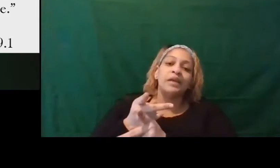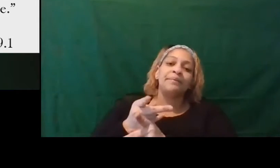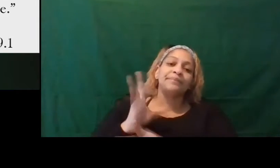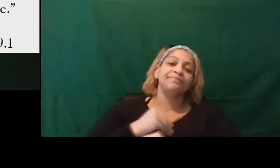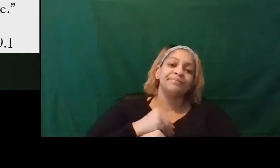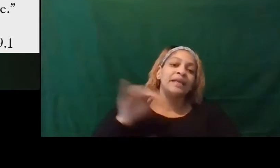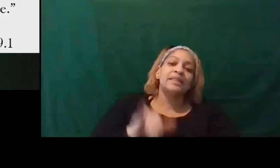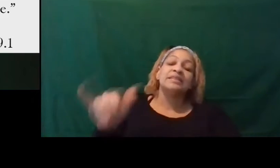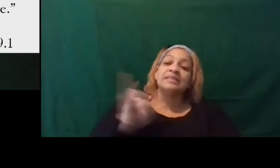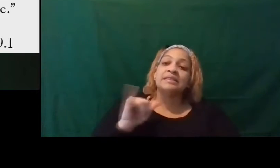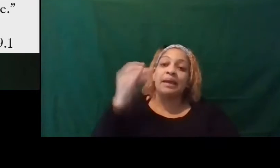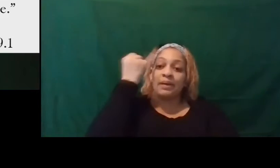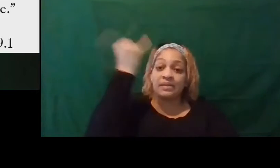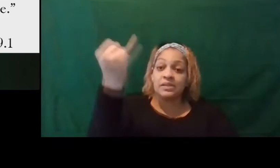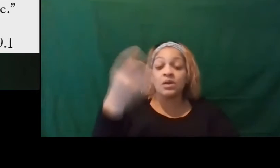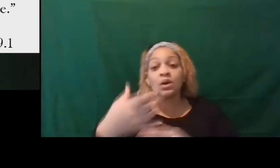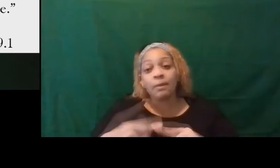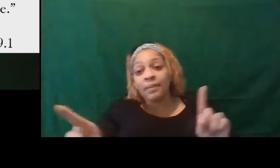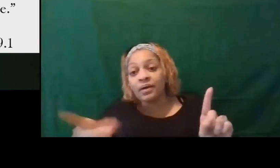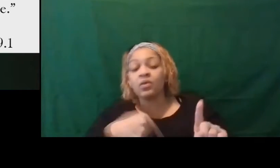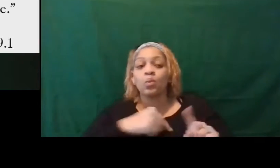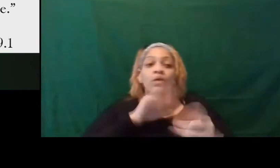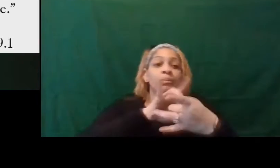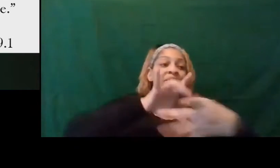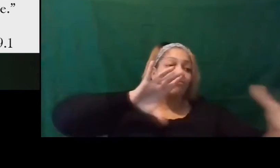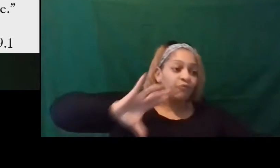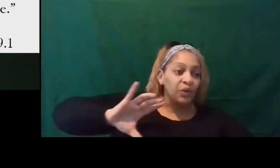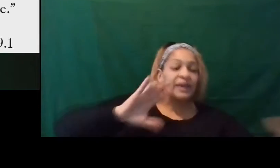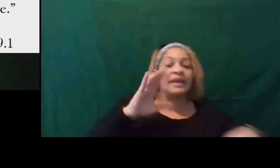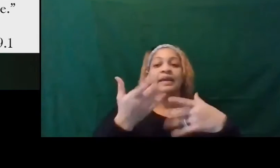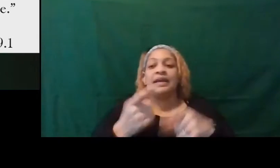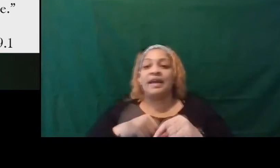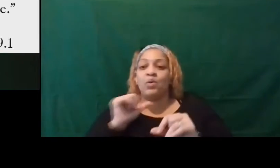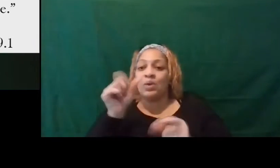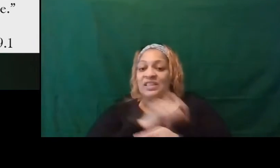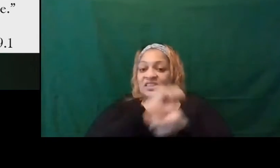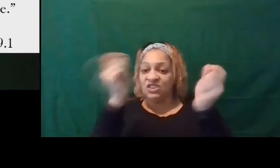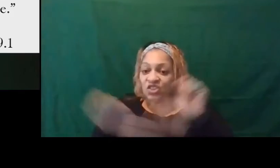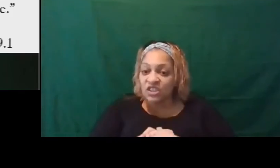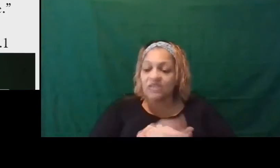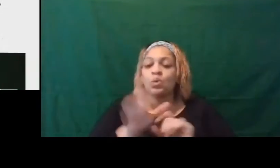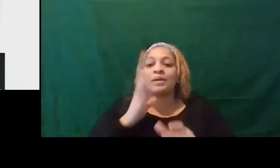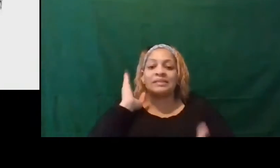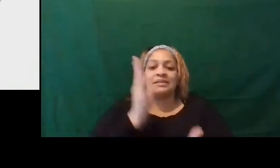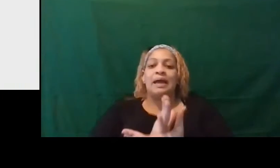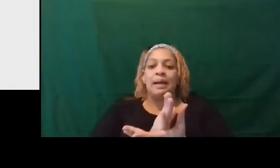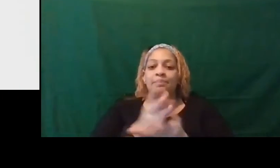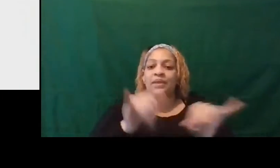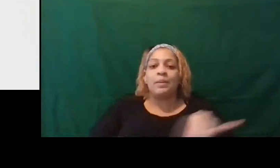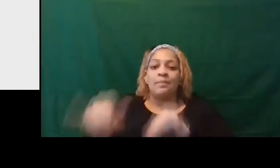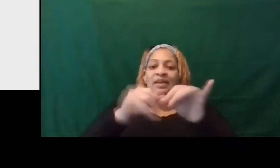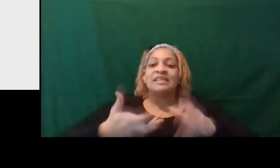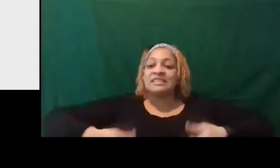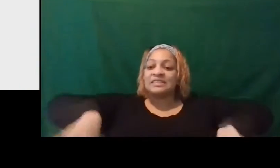be free, if we're going to be emancipated, then we must break the pattern. We must